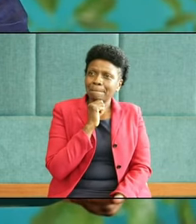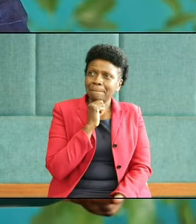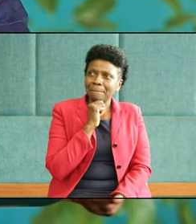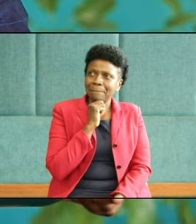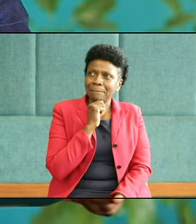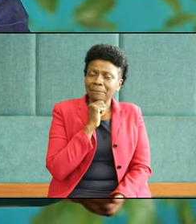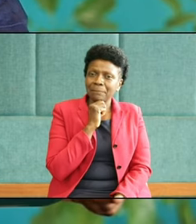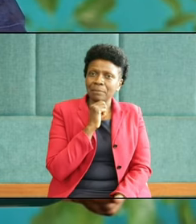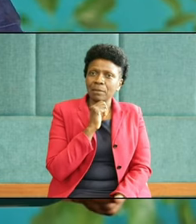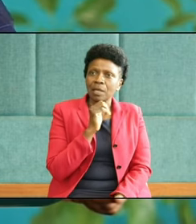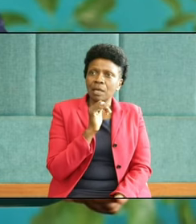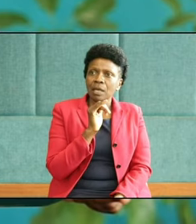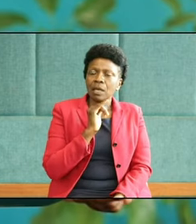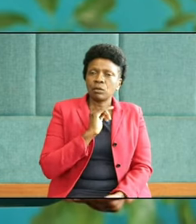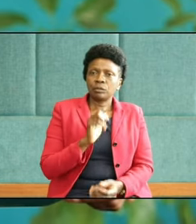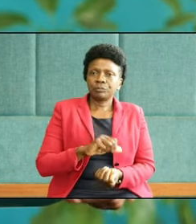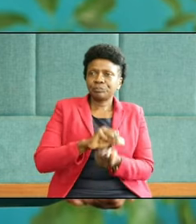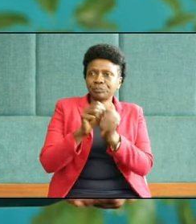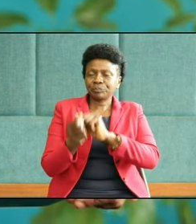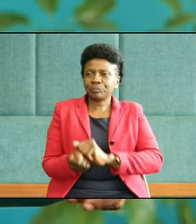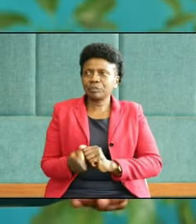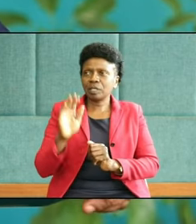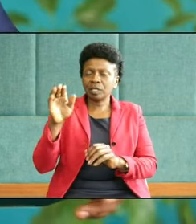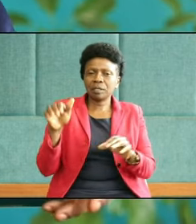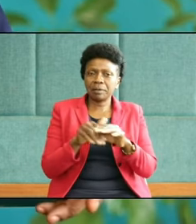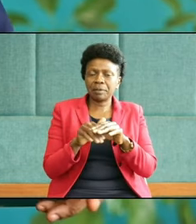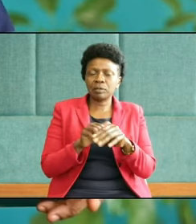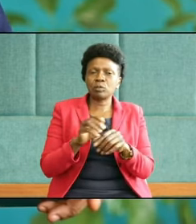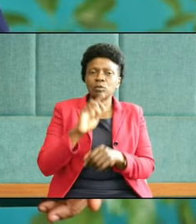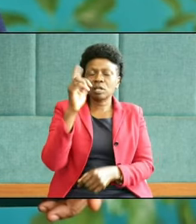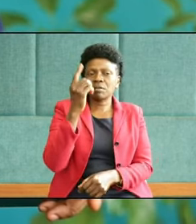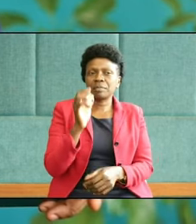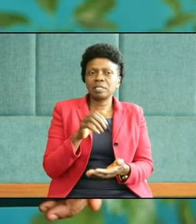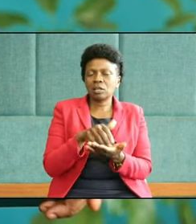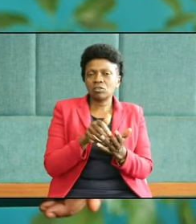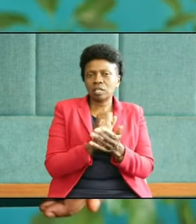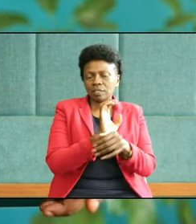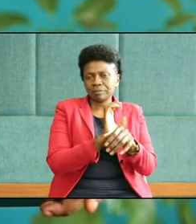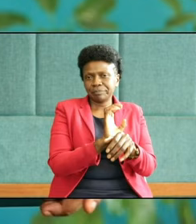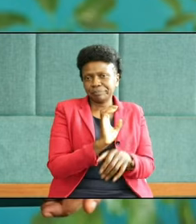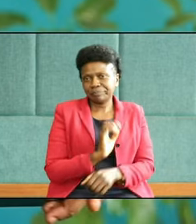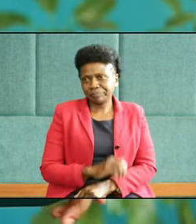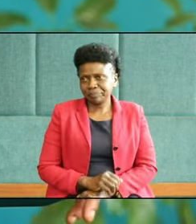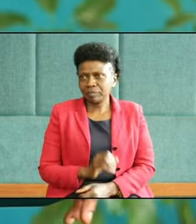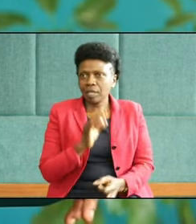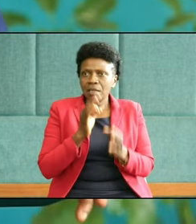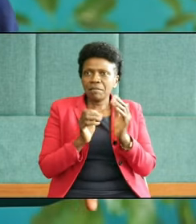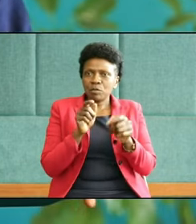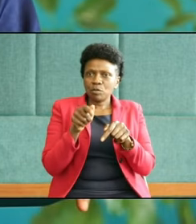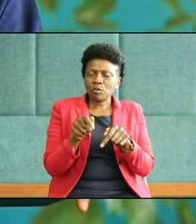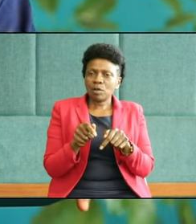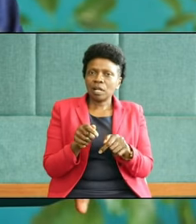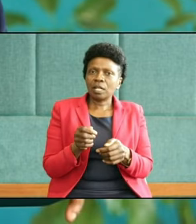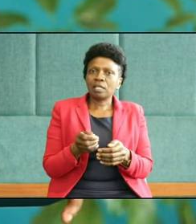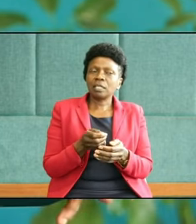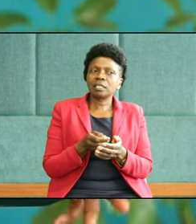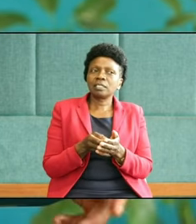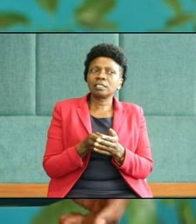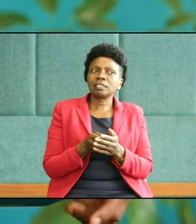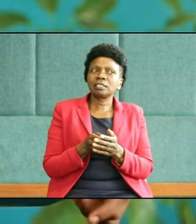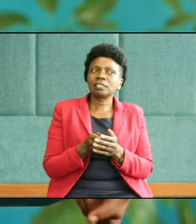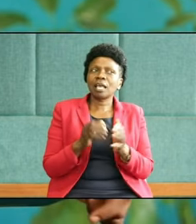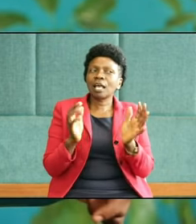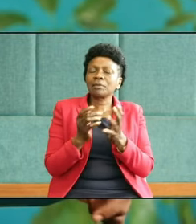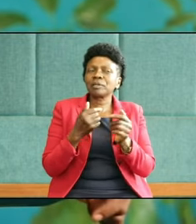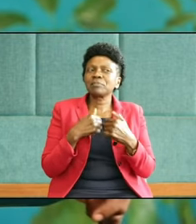So that I will also transfer my membership to Nairobi Central. If you are in support with me,